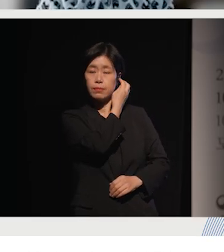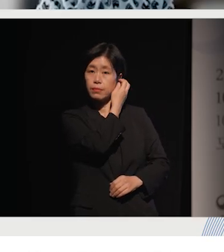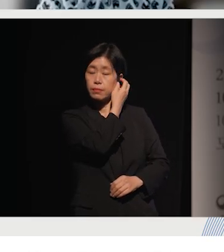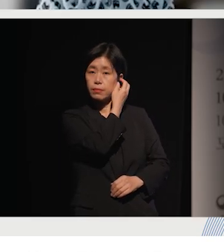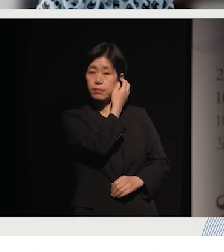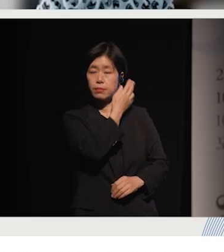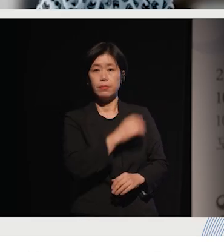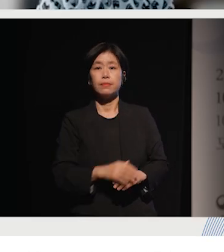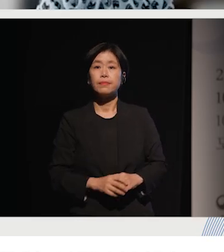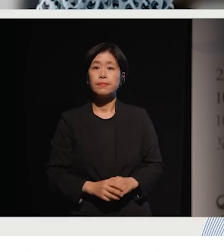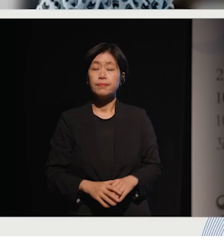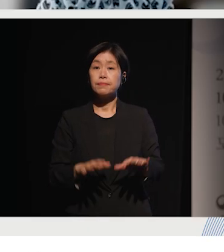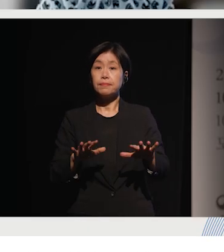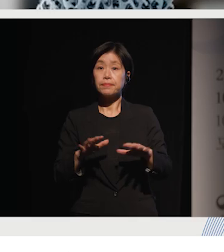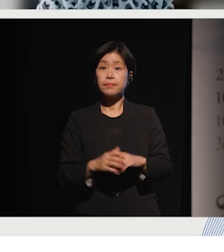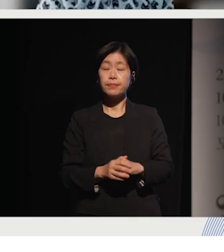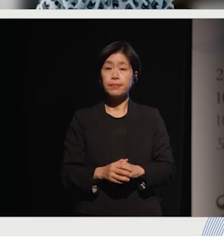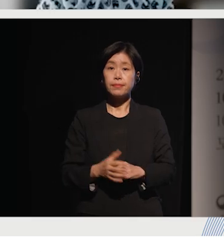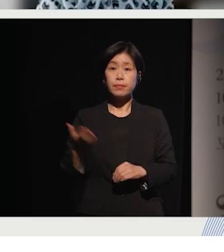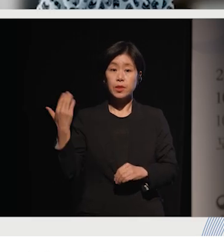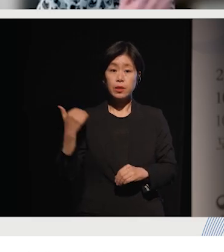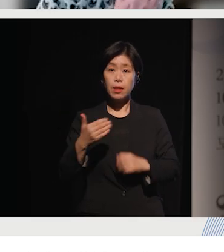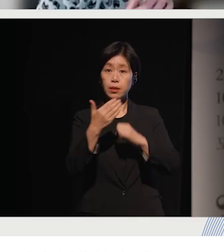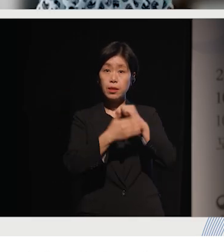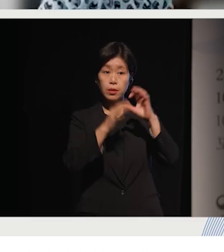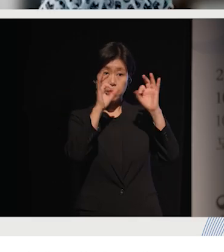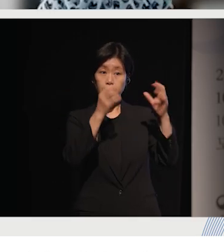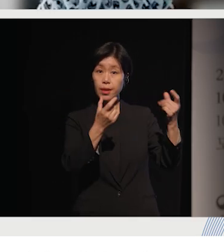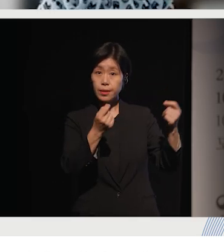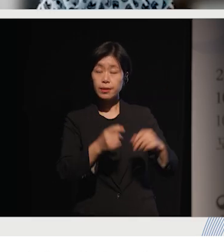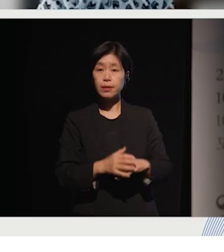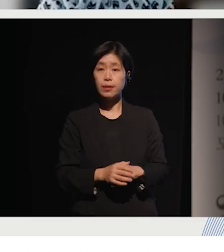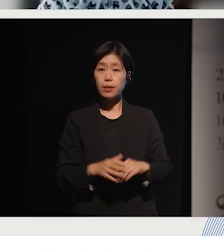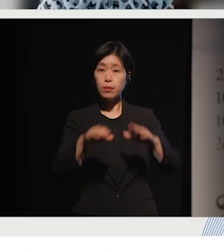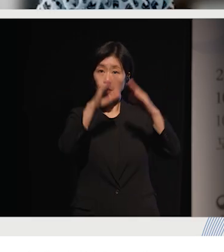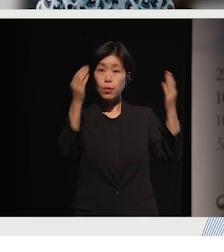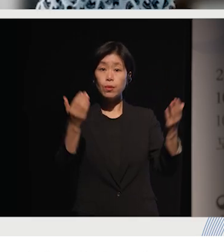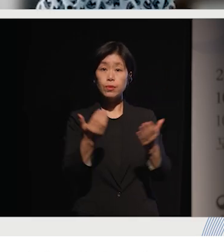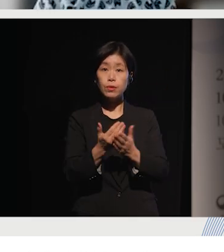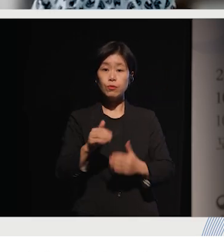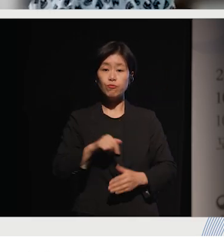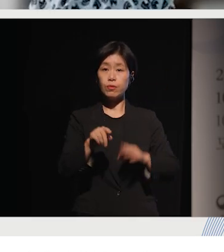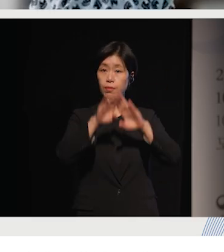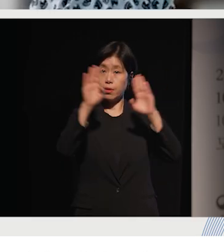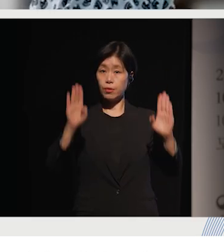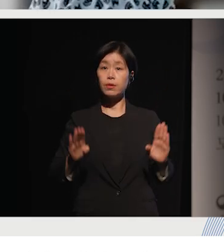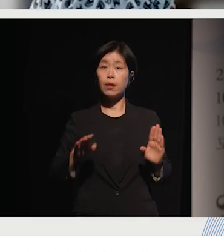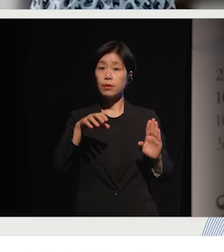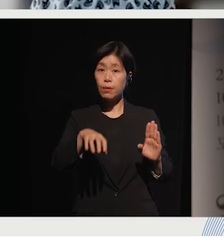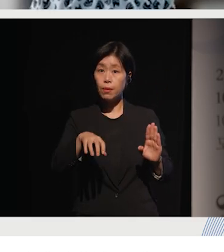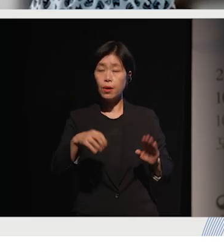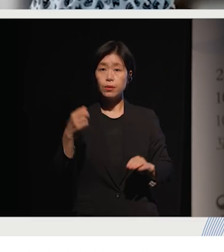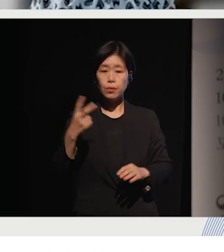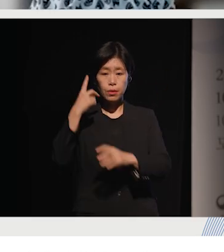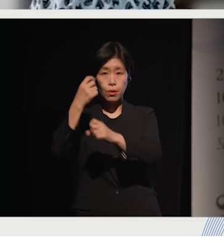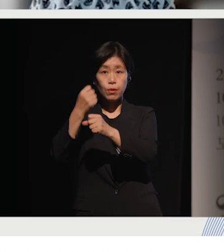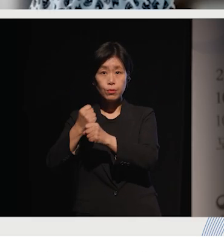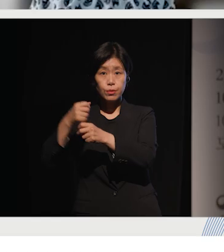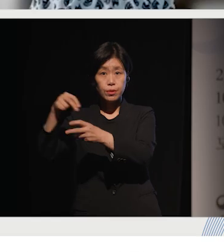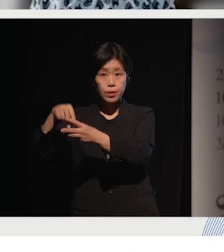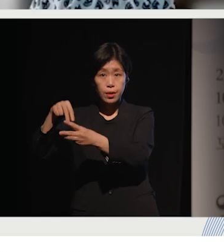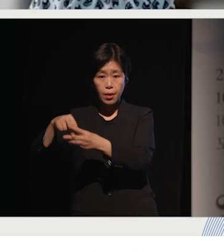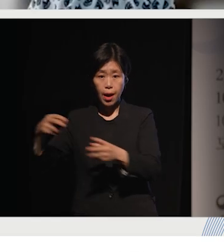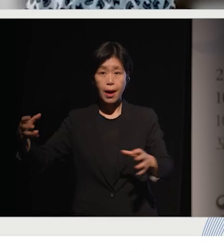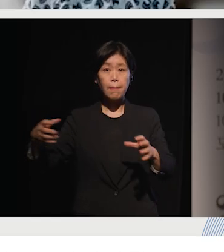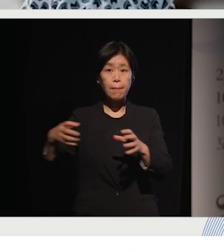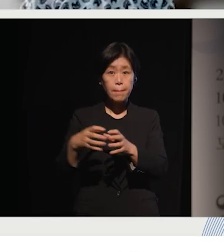all of the Smithsonian museums and research centers, as I alluded to on the previous slide. And Smithsonian is a branch